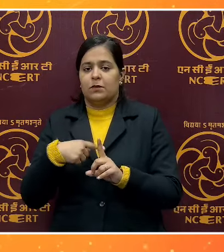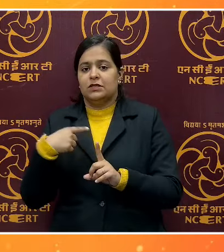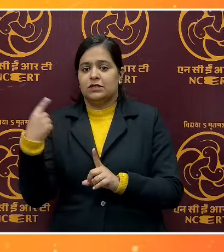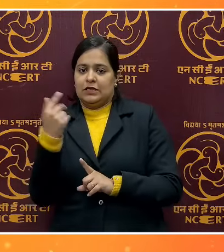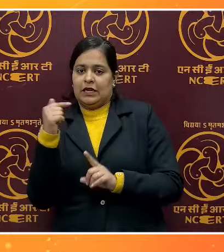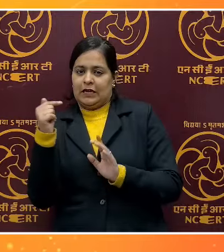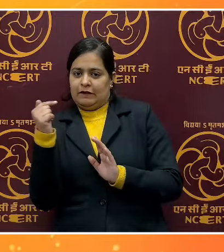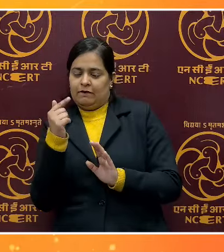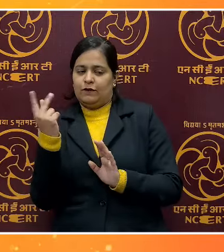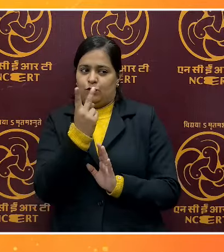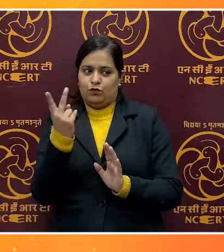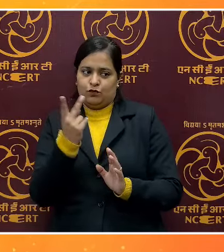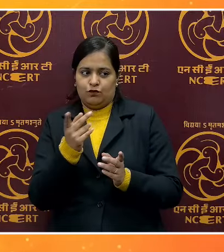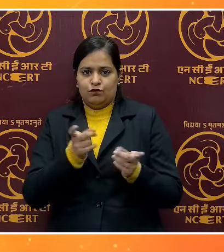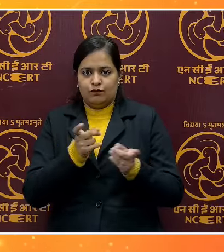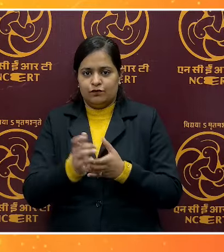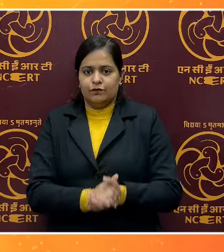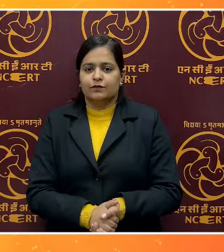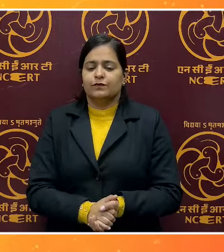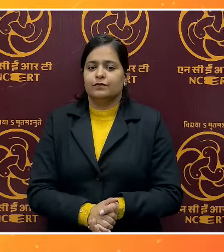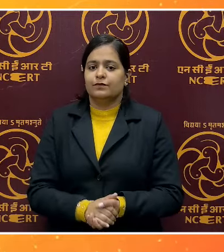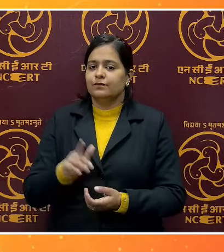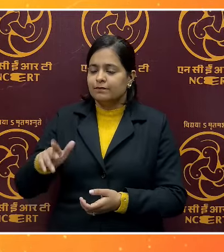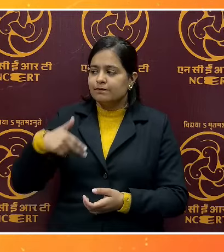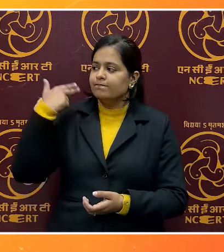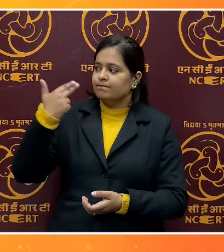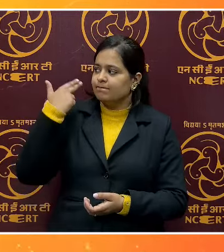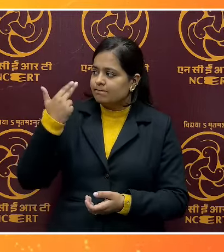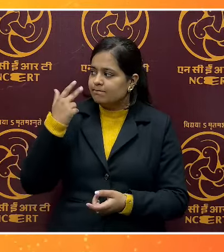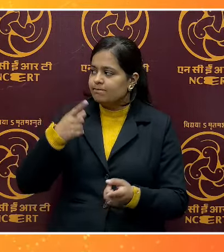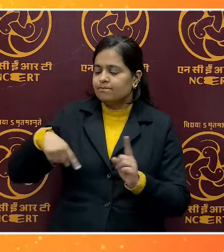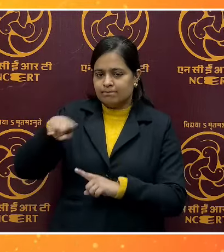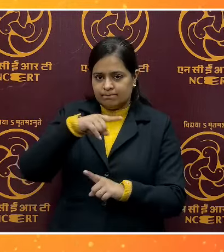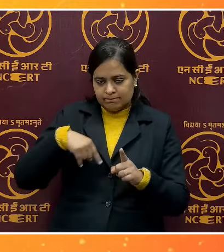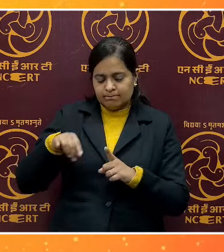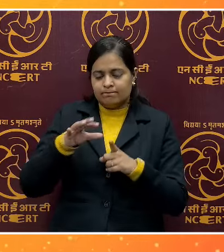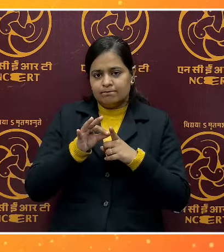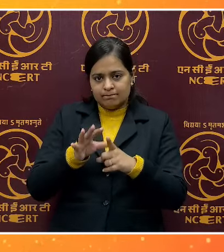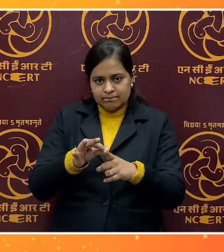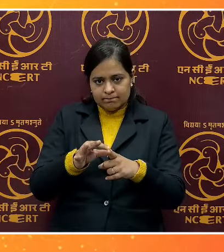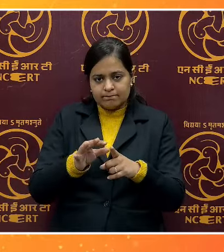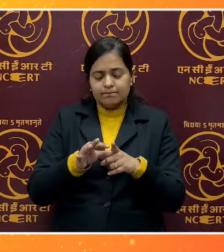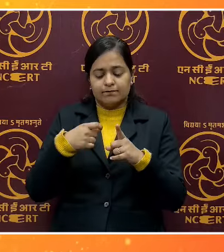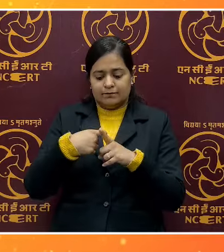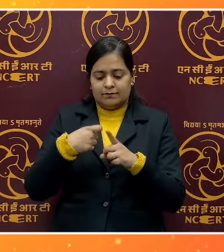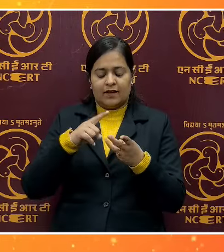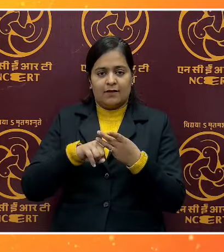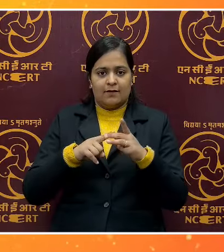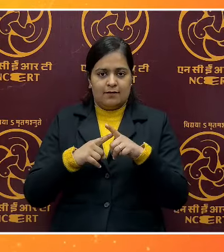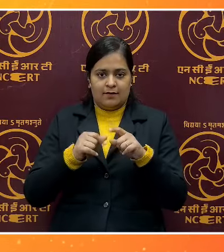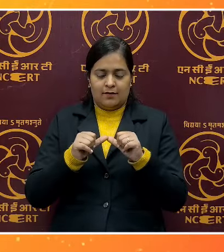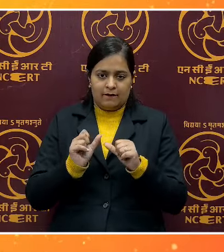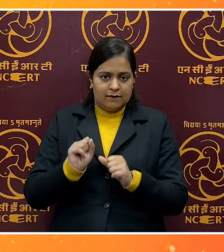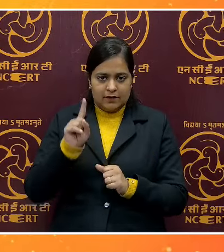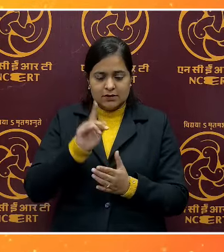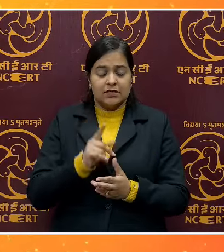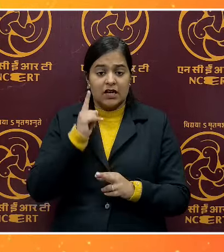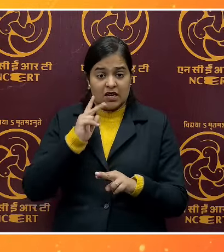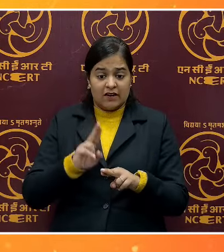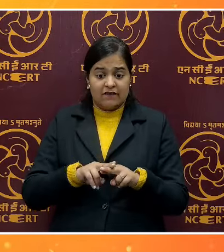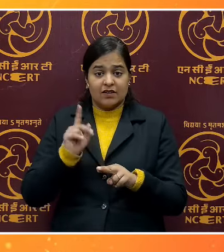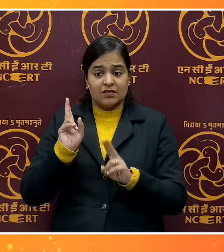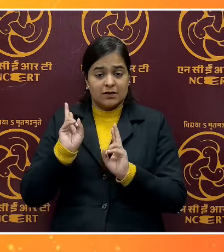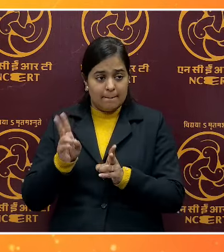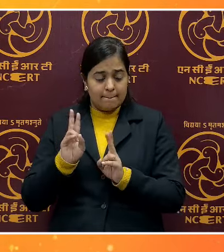coordination entities. It means that we have to write the name of cation first. If it is present as